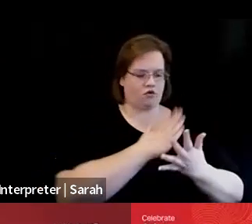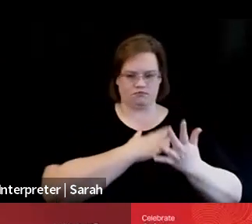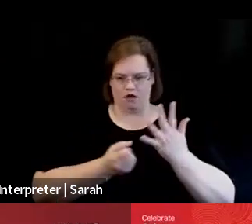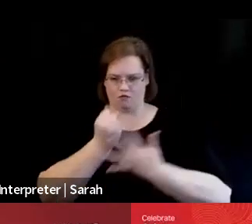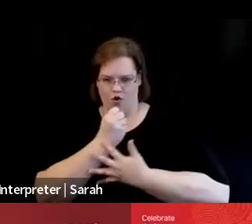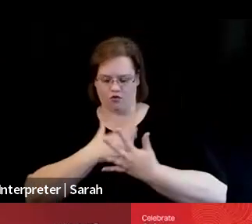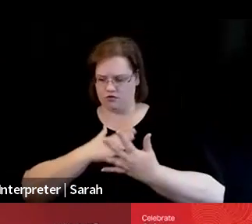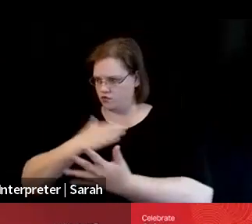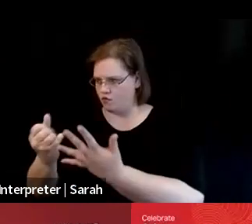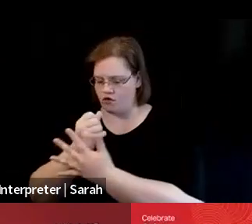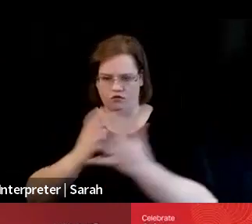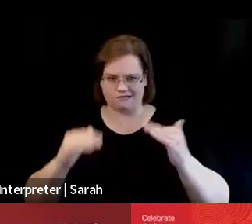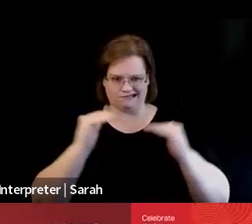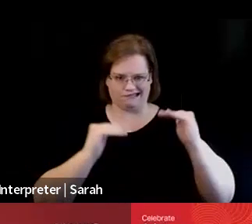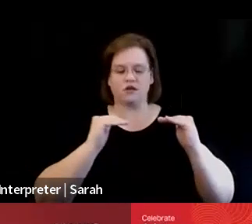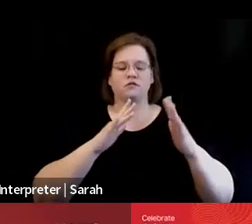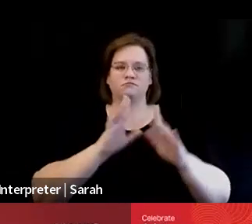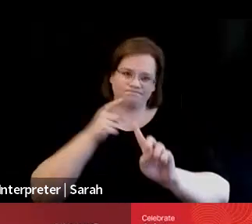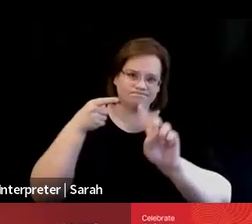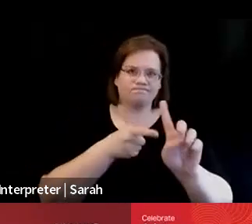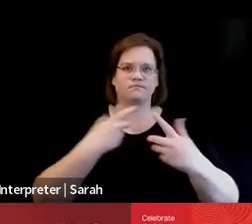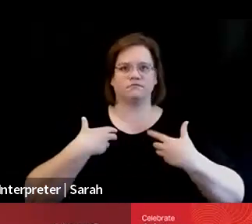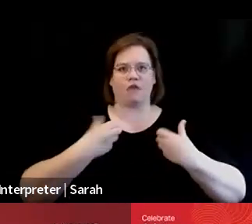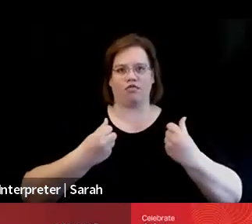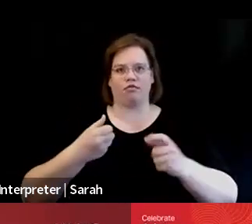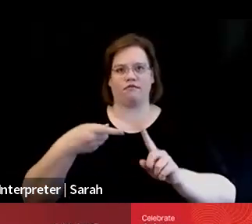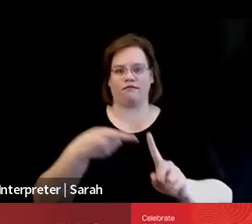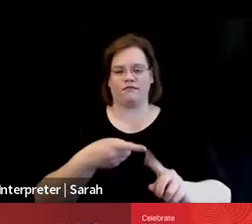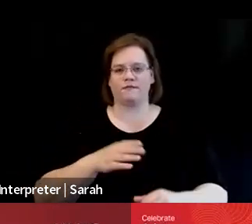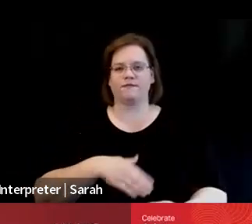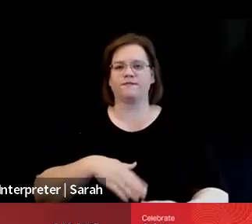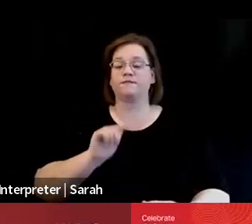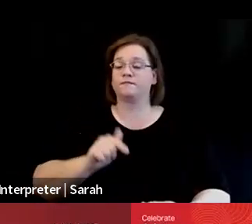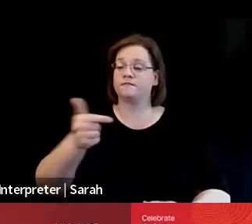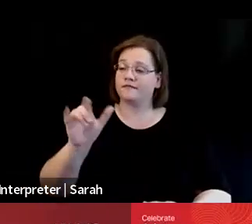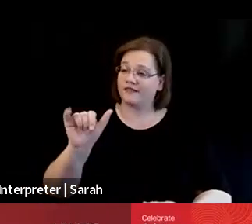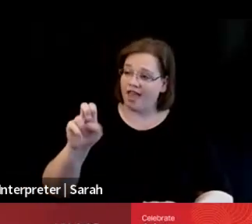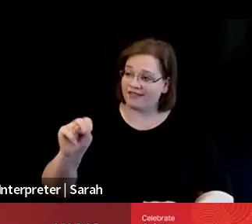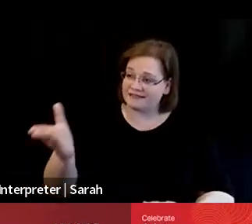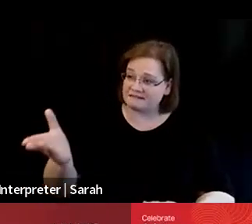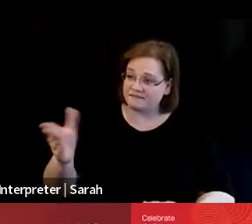agree 100%. Alison, what are your thoughts? I think my one takeaway would be